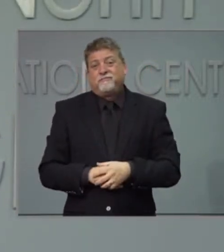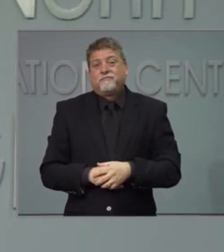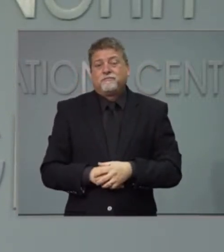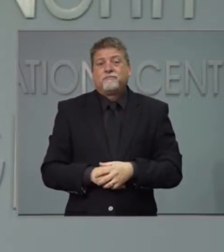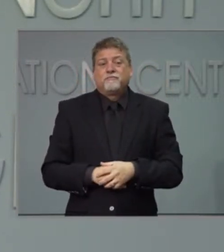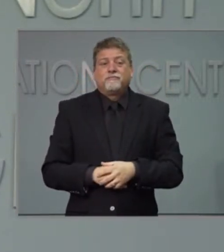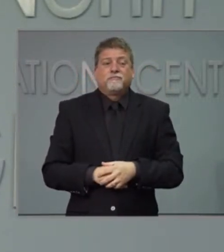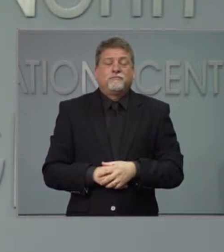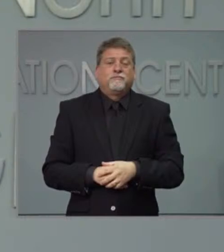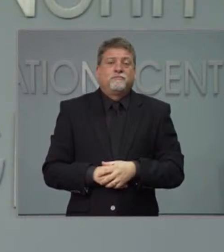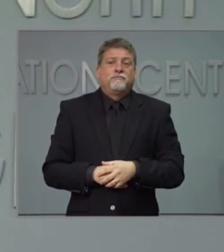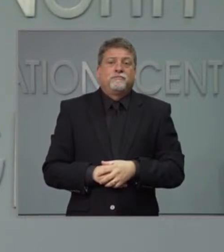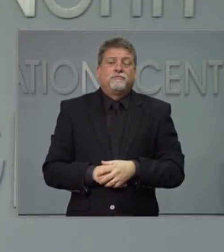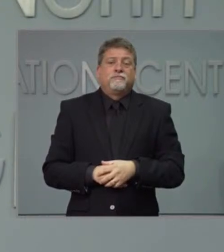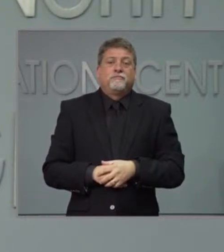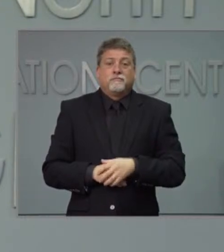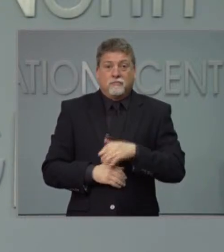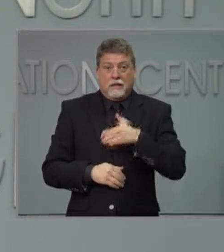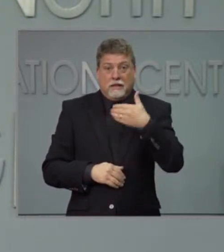Next question, please.